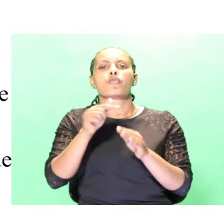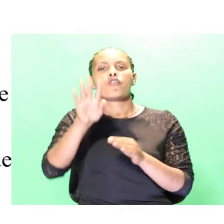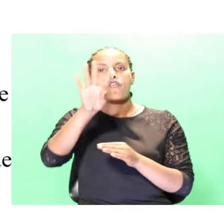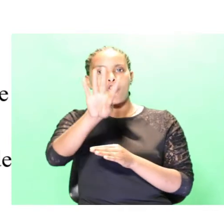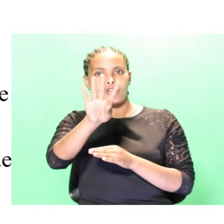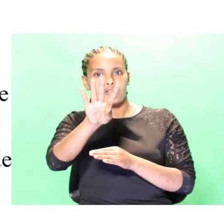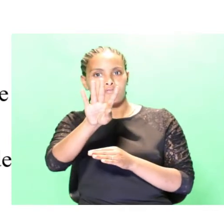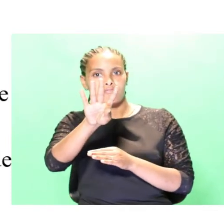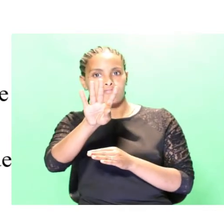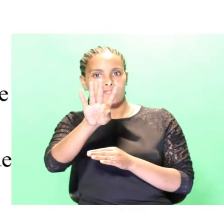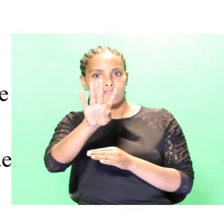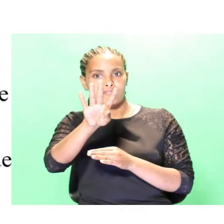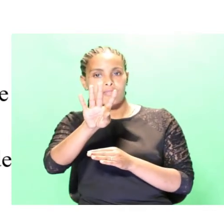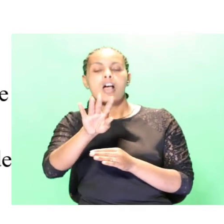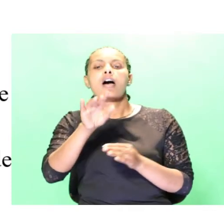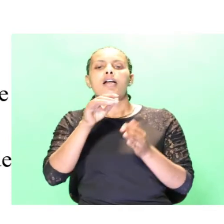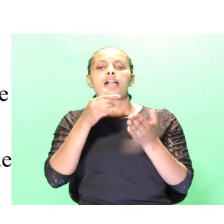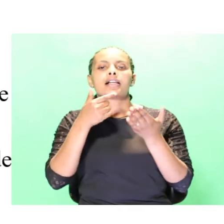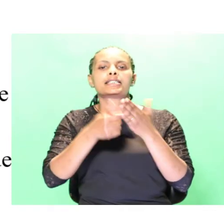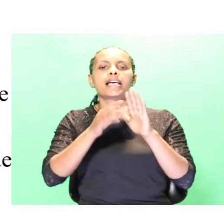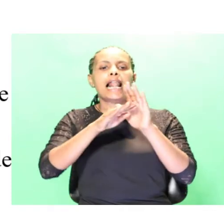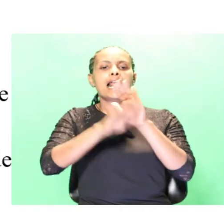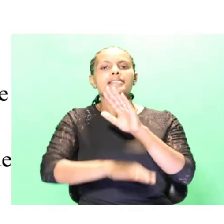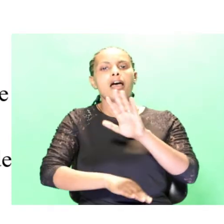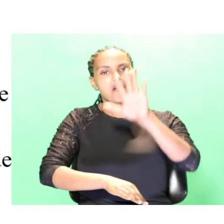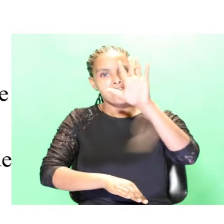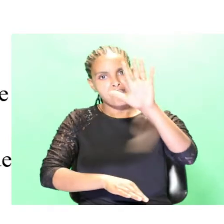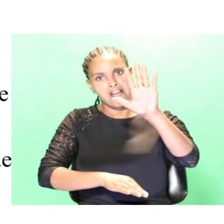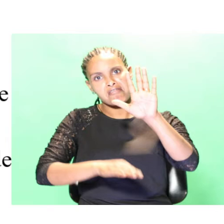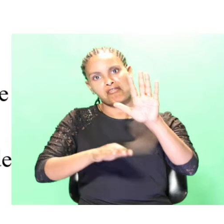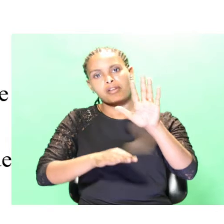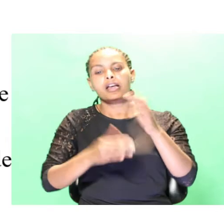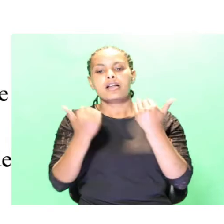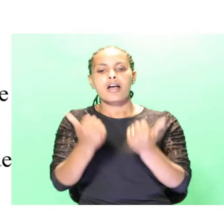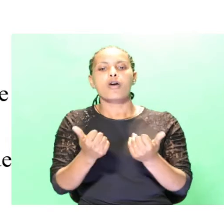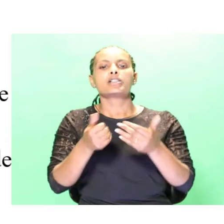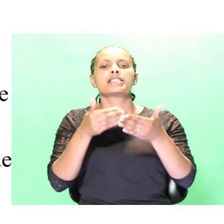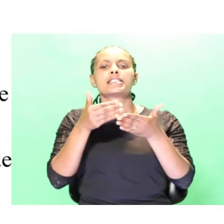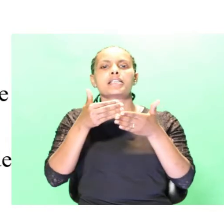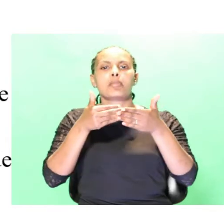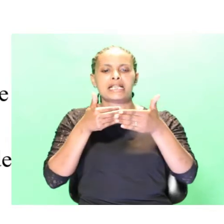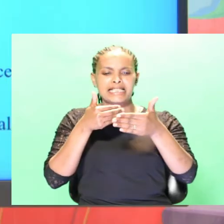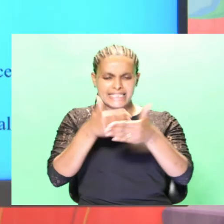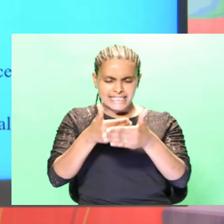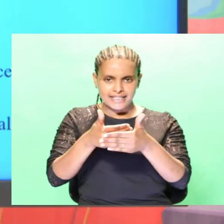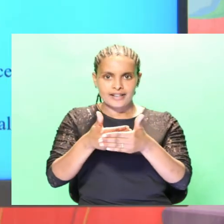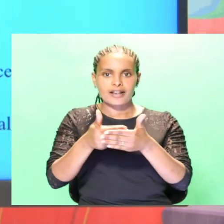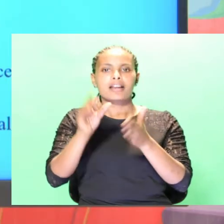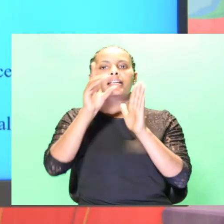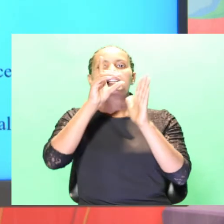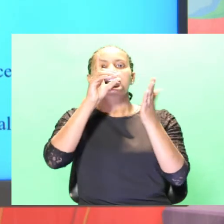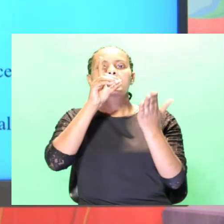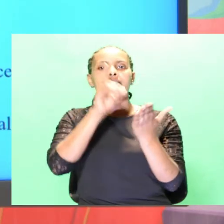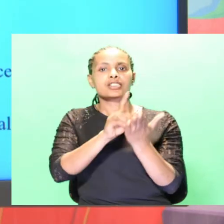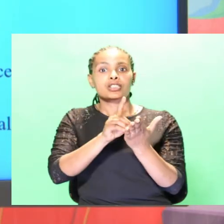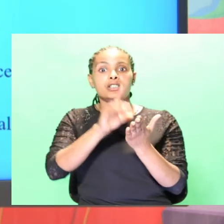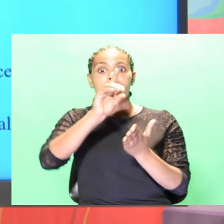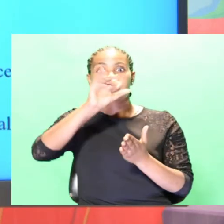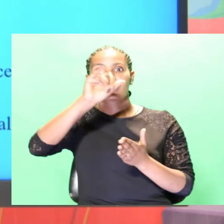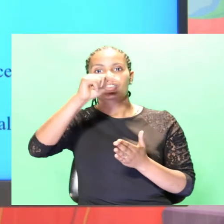4. This is less than 5. Now the preceding digit is